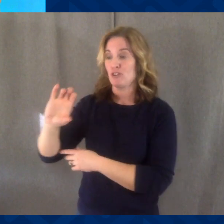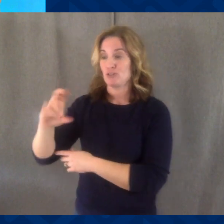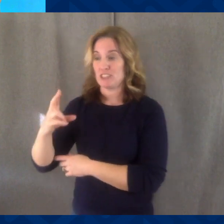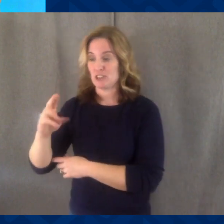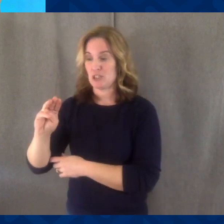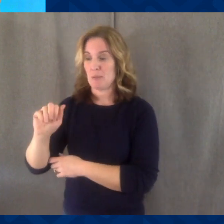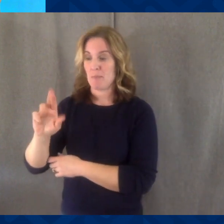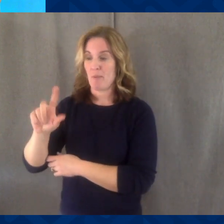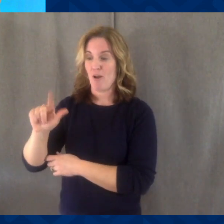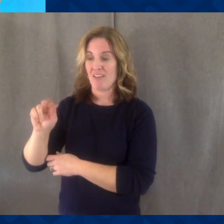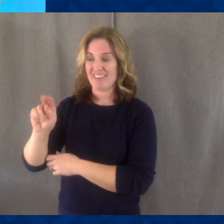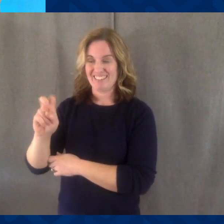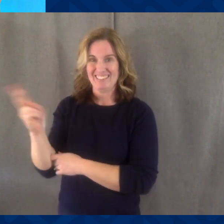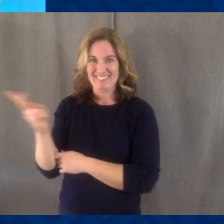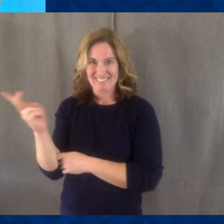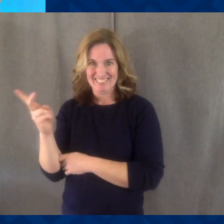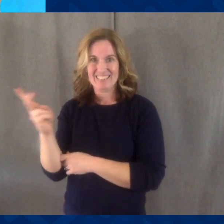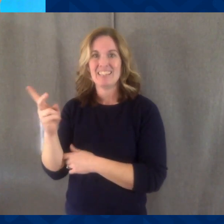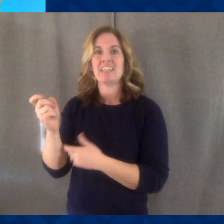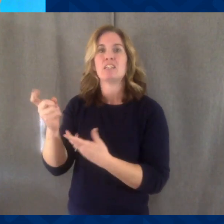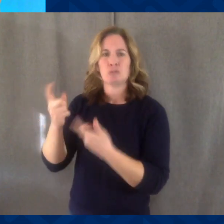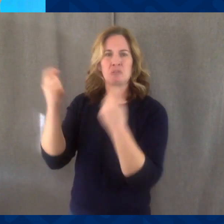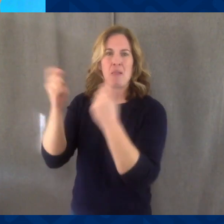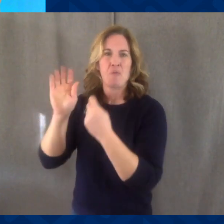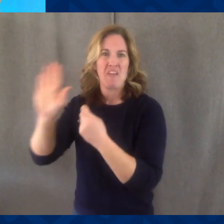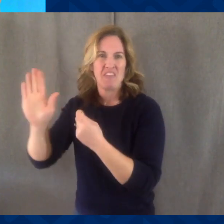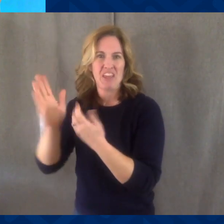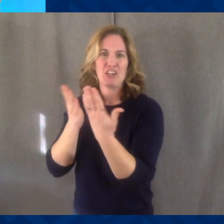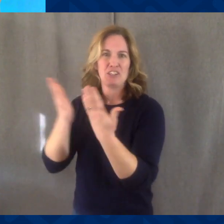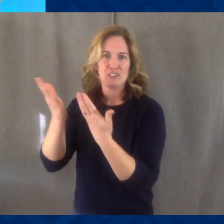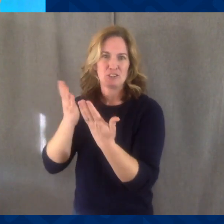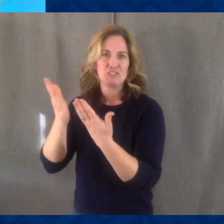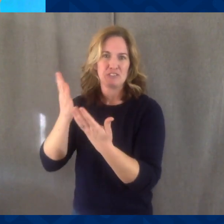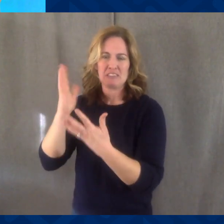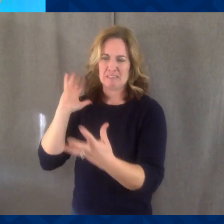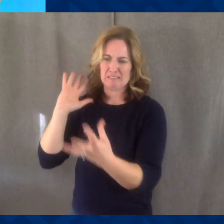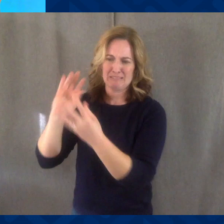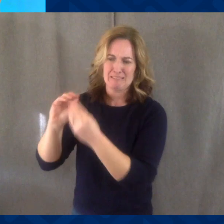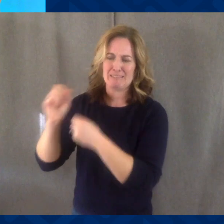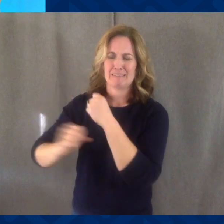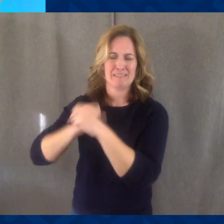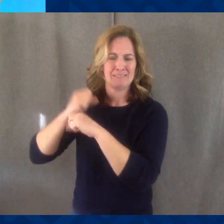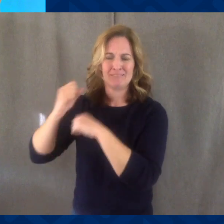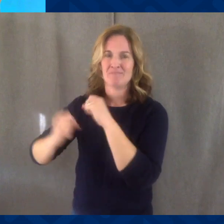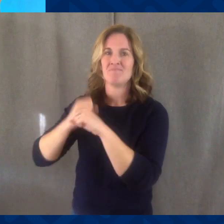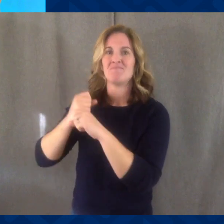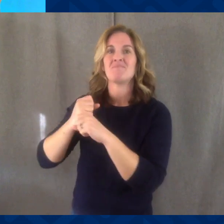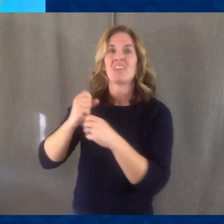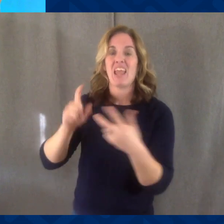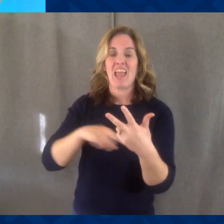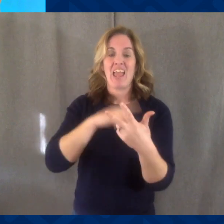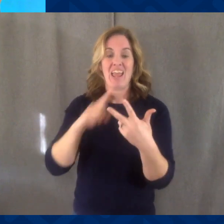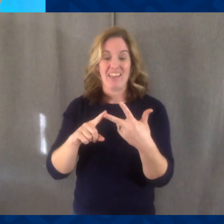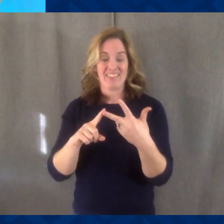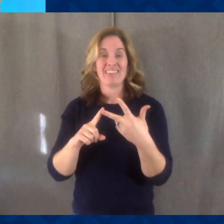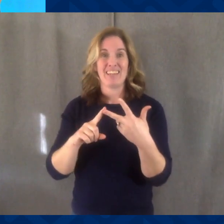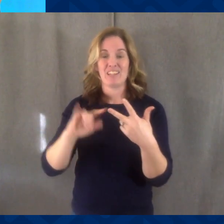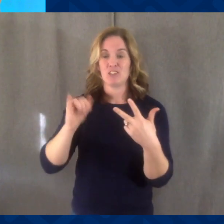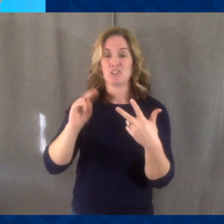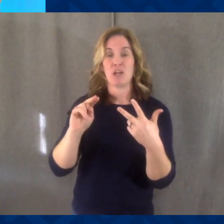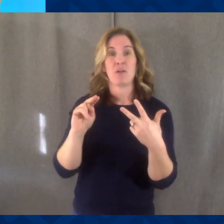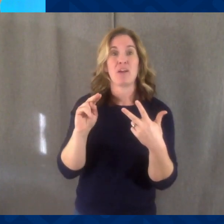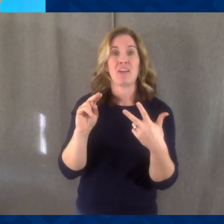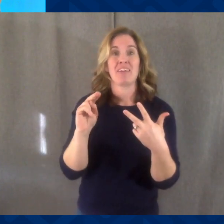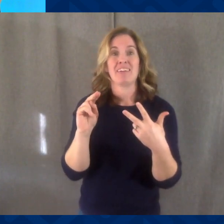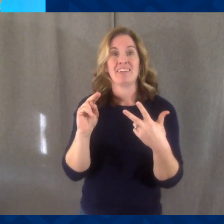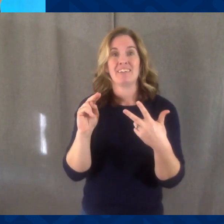amazing celebration of their years of service. And then on the 17th, Rich will preach a commissioning message for Eric and I. And wow, that is